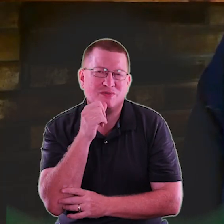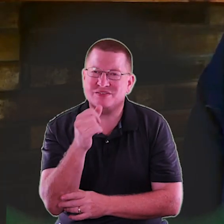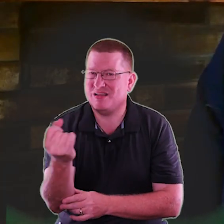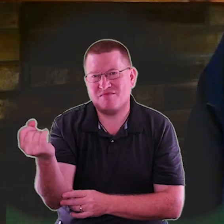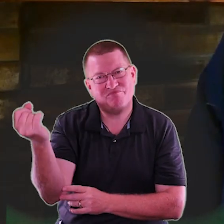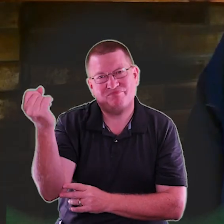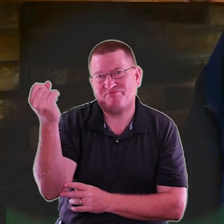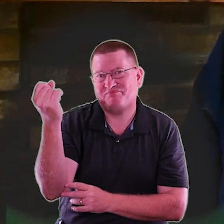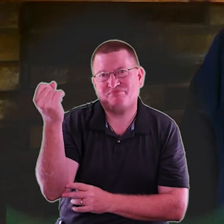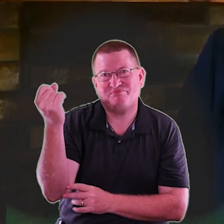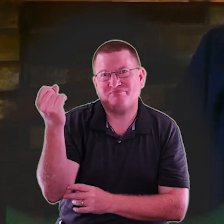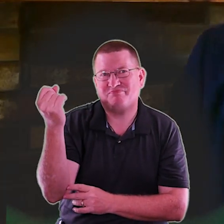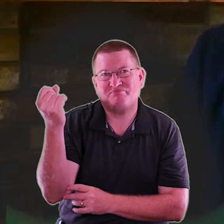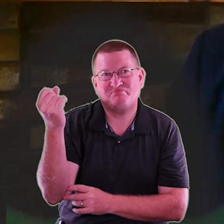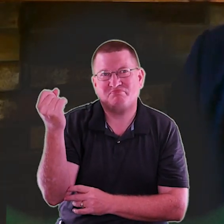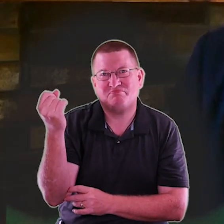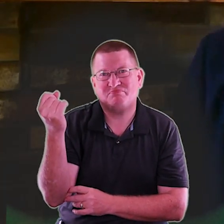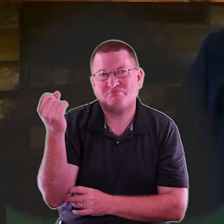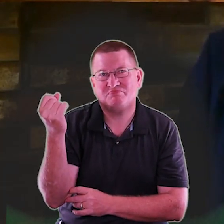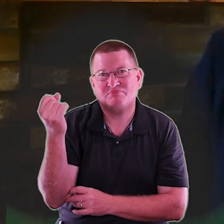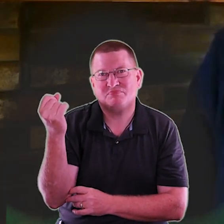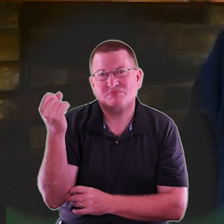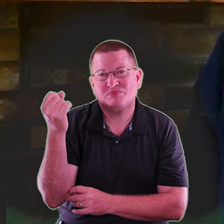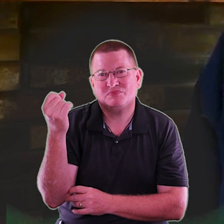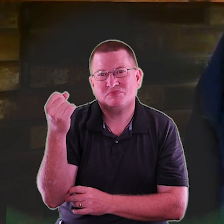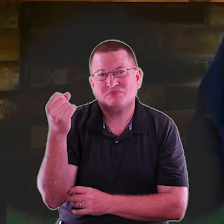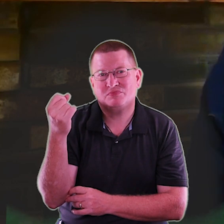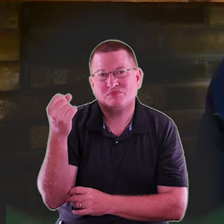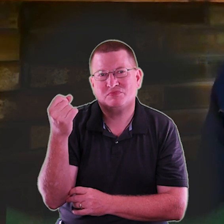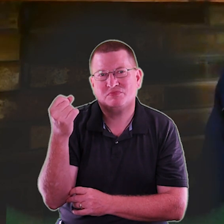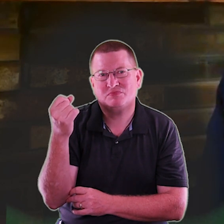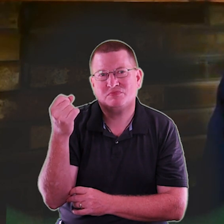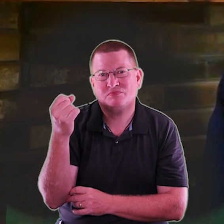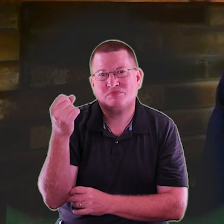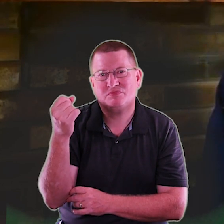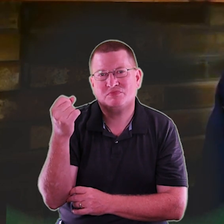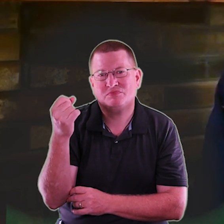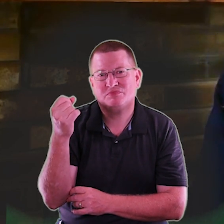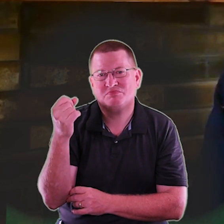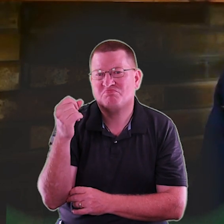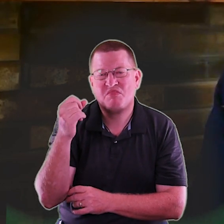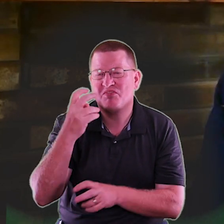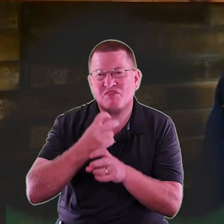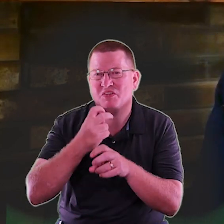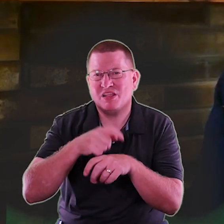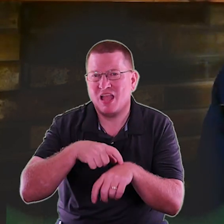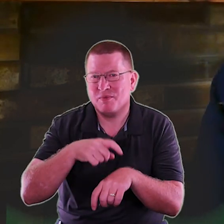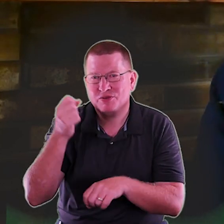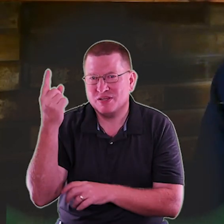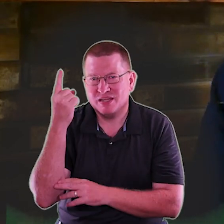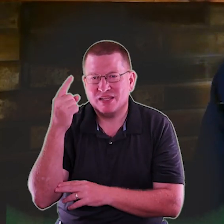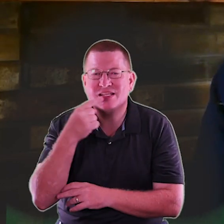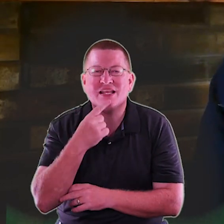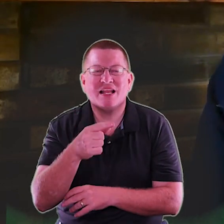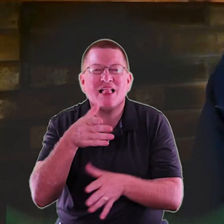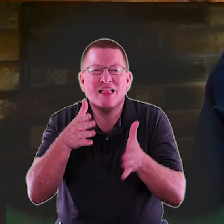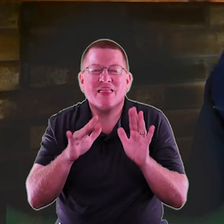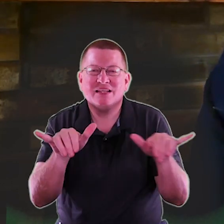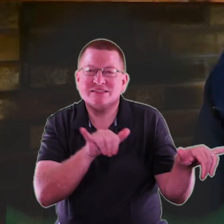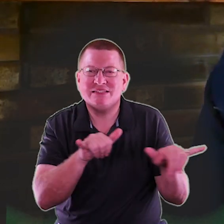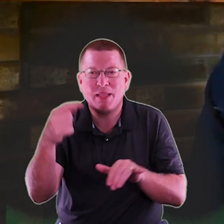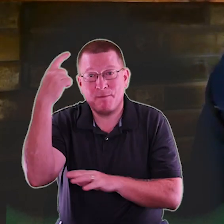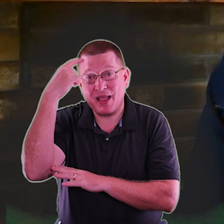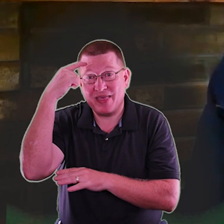grasp. As we hear in Philippians, let this same mind be in you that was in Christ Jesus, who though he was in the form